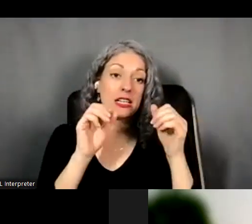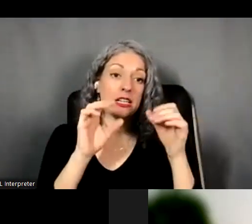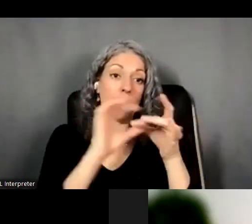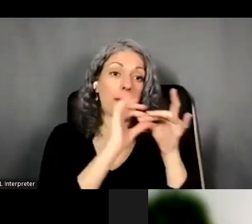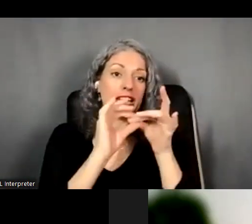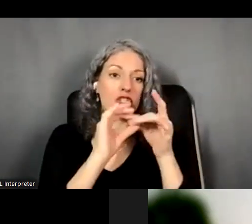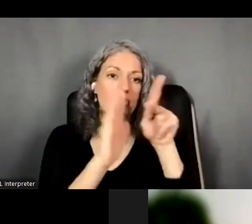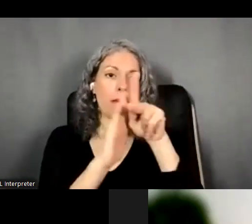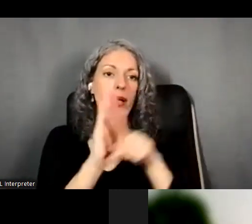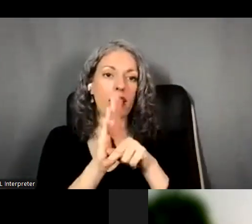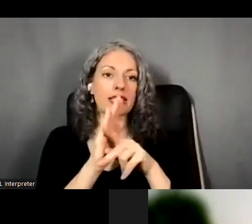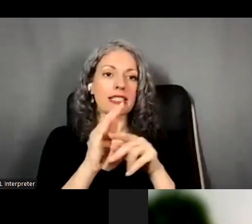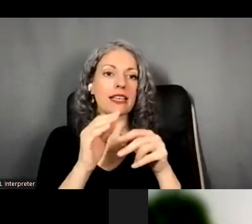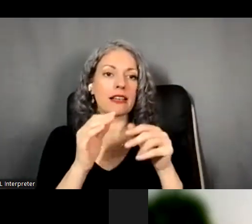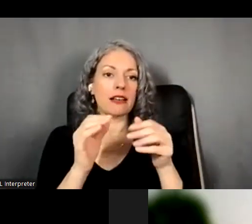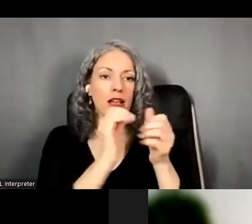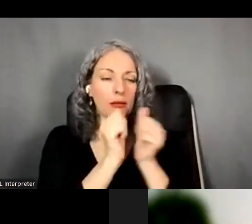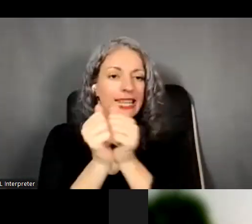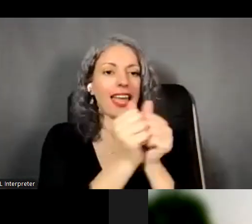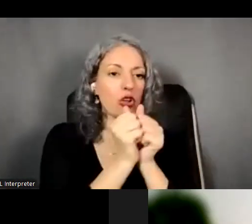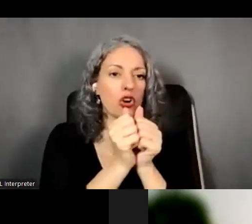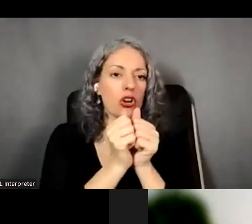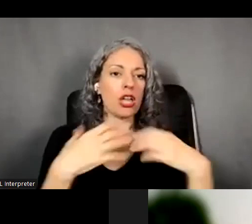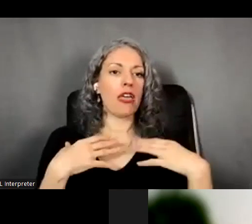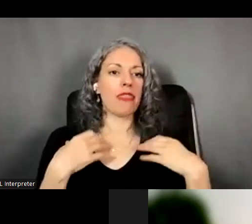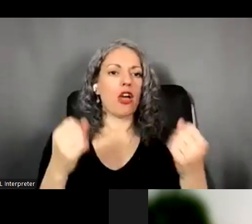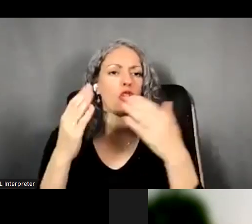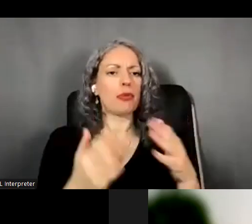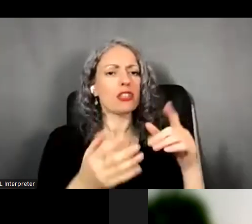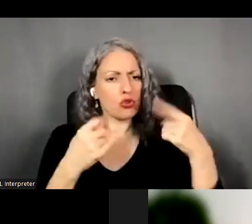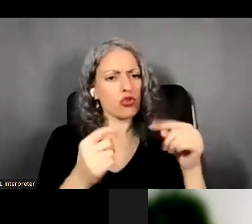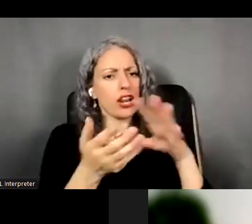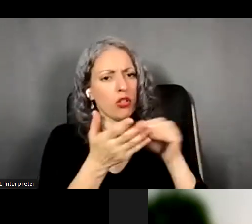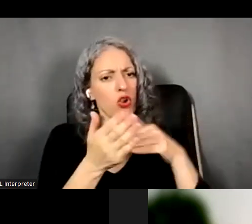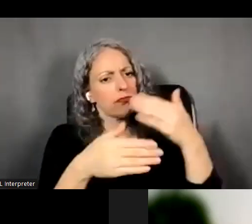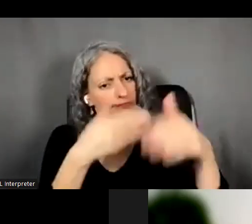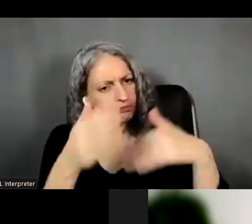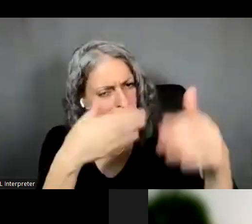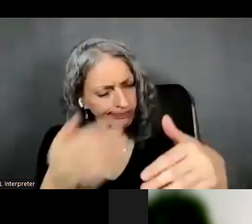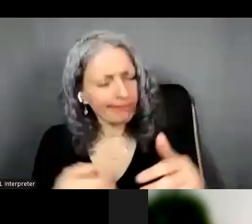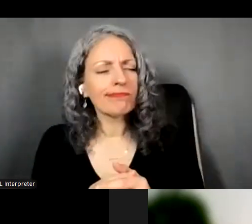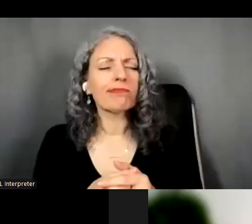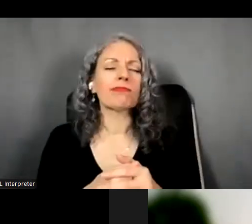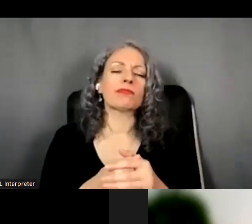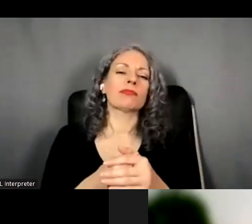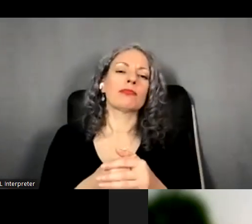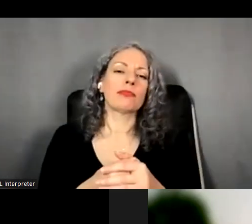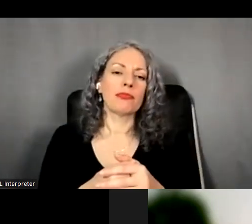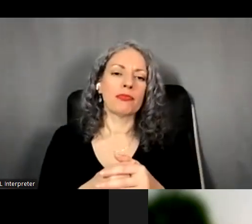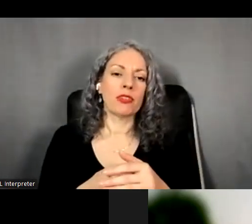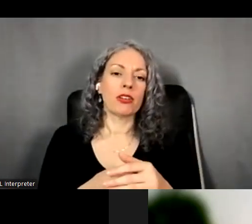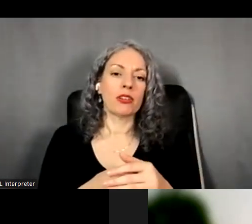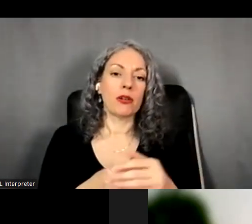of policy efforts come together, I think, because the health plans are also trying to learn as they go. And so the health plans are in a place where even the